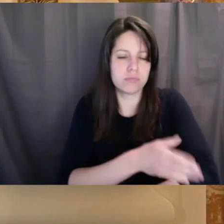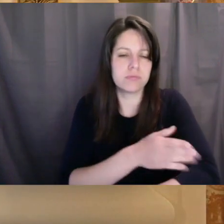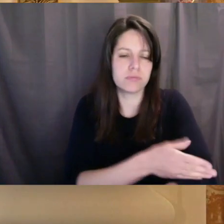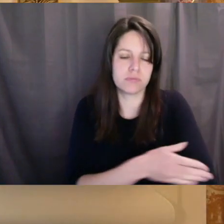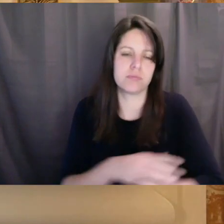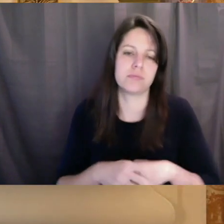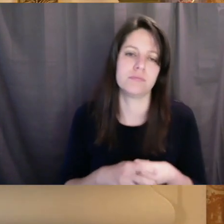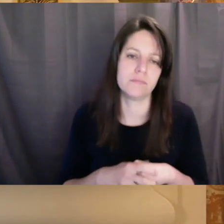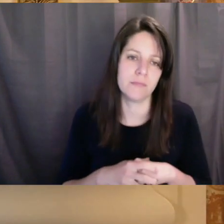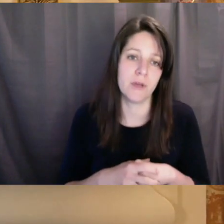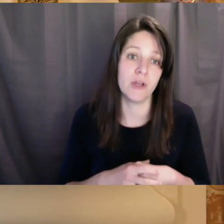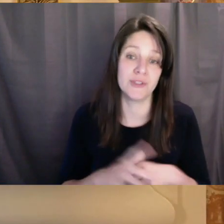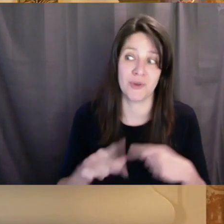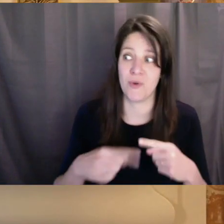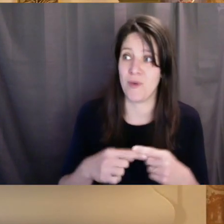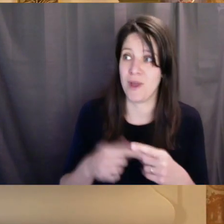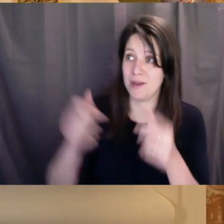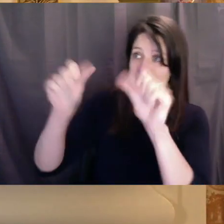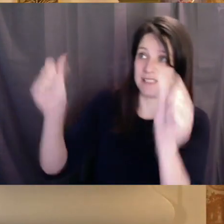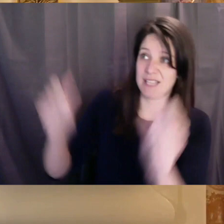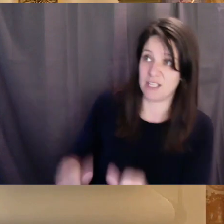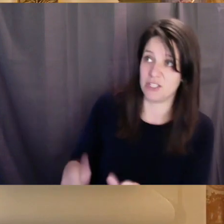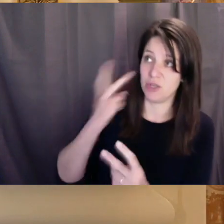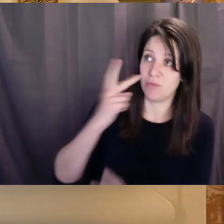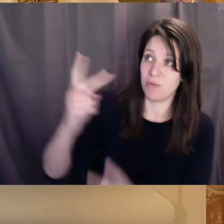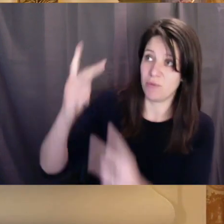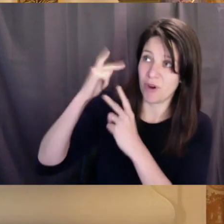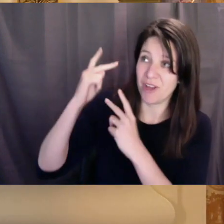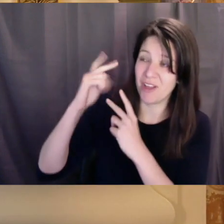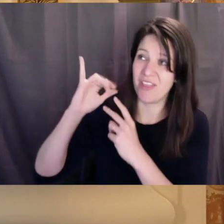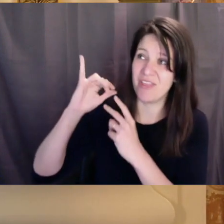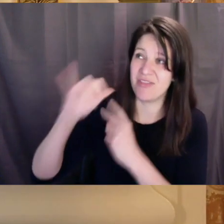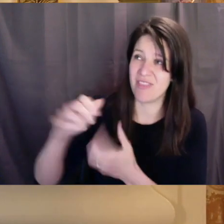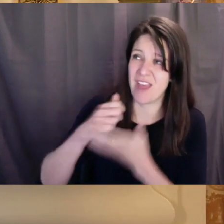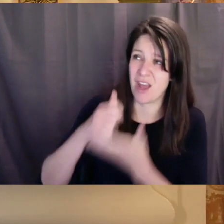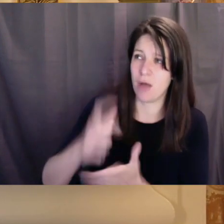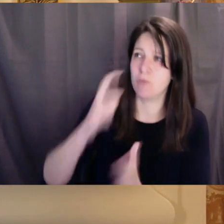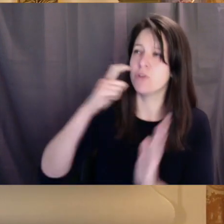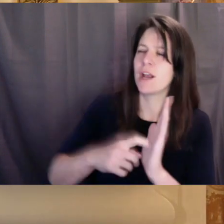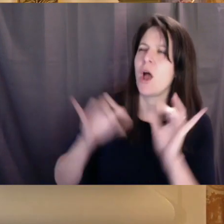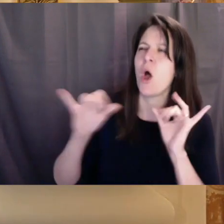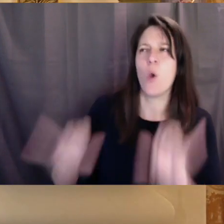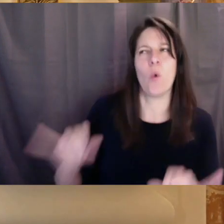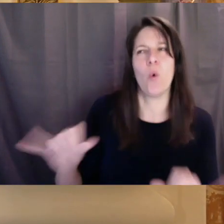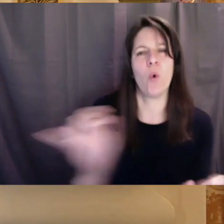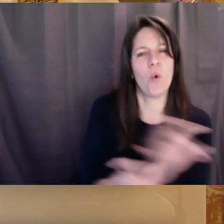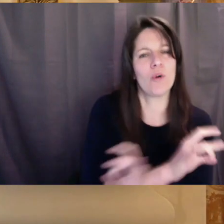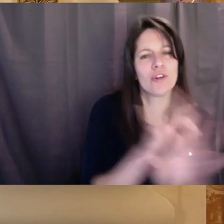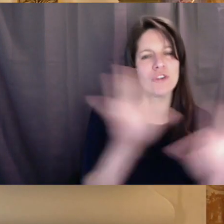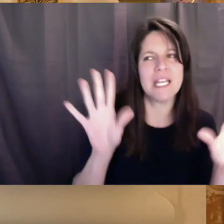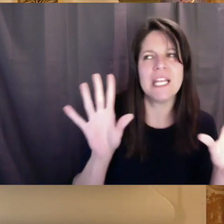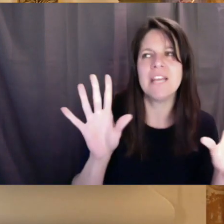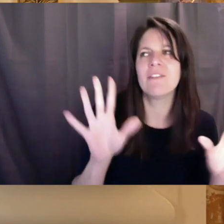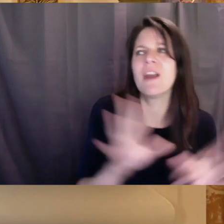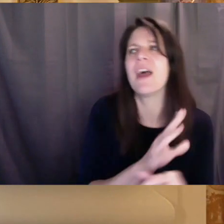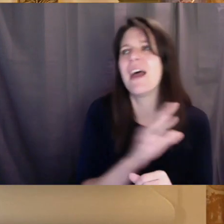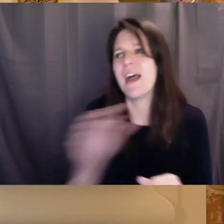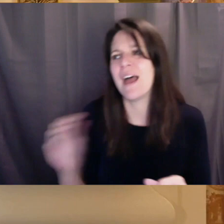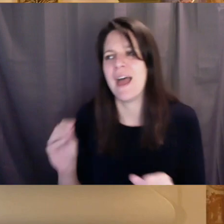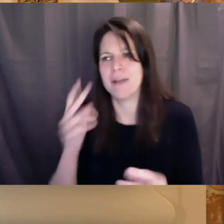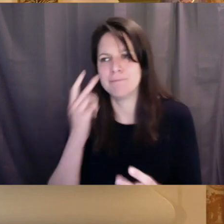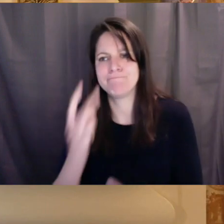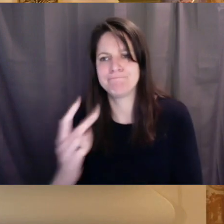help us to heal. And grief becomes memory and lament in memorials, and they also help us to give shape